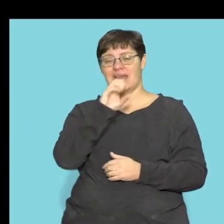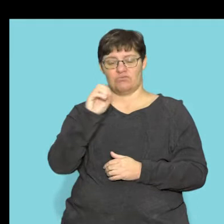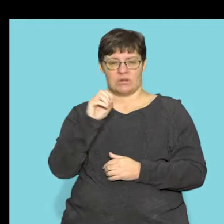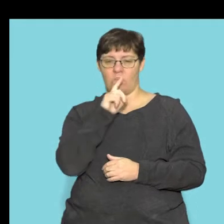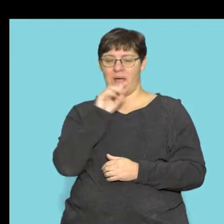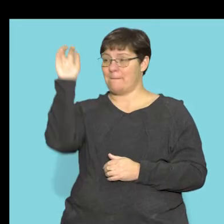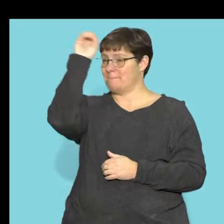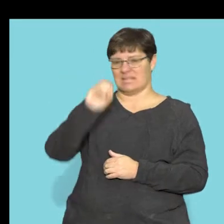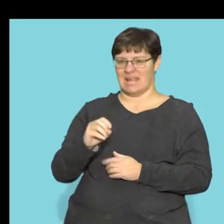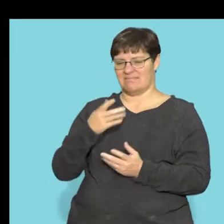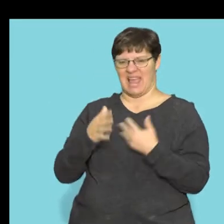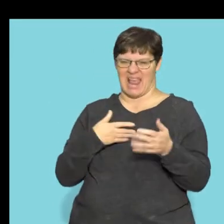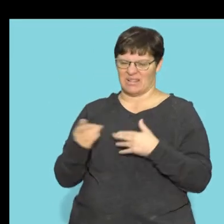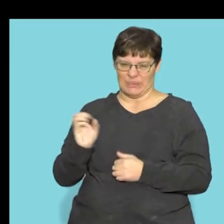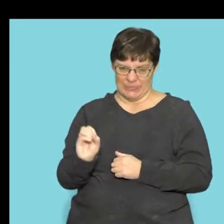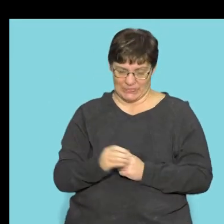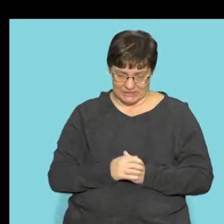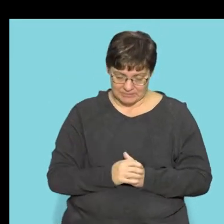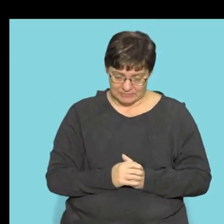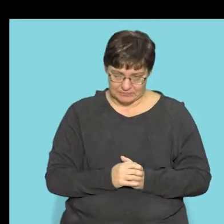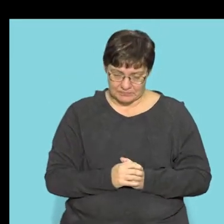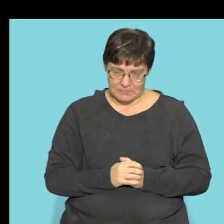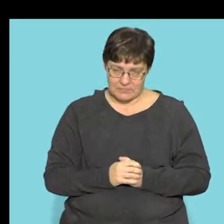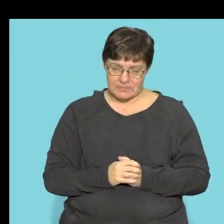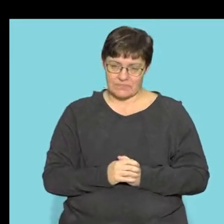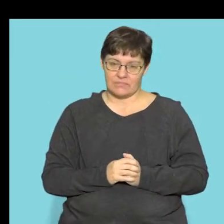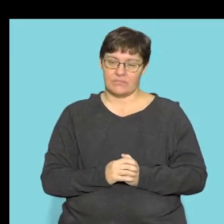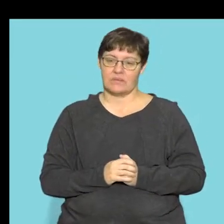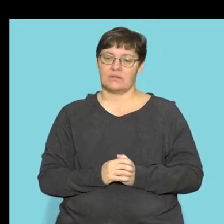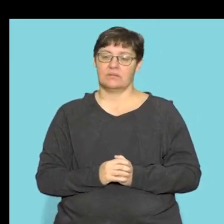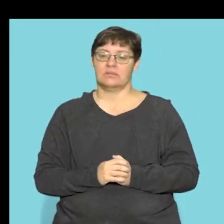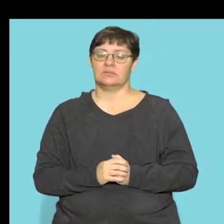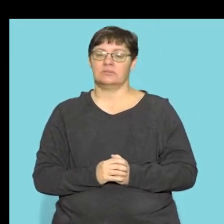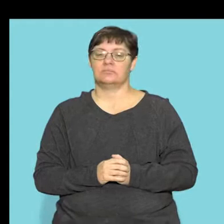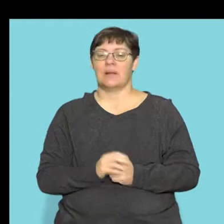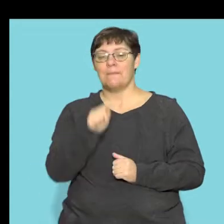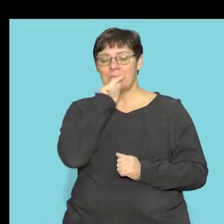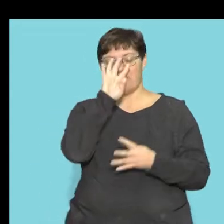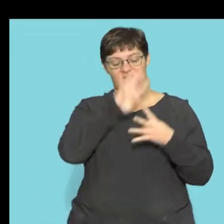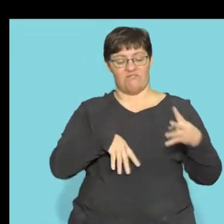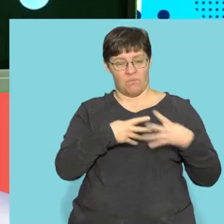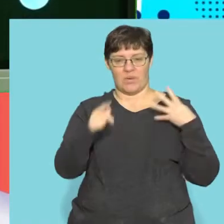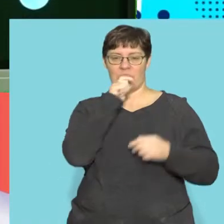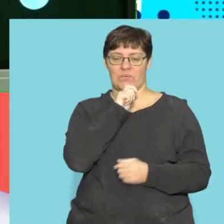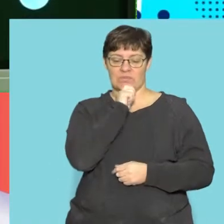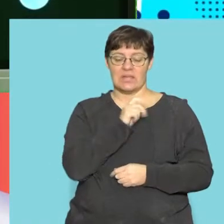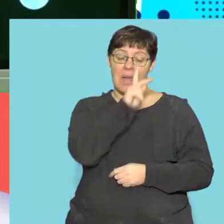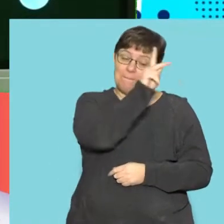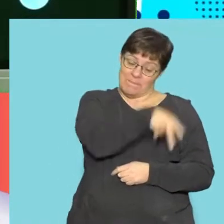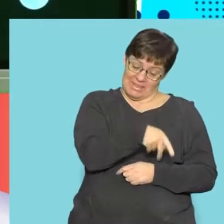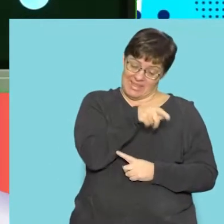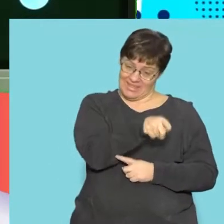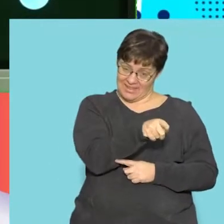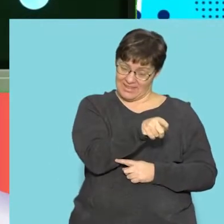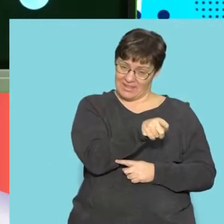don't really deal with percents in terms of calculation. So this is the formula that we use. The P part